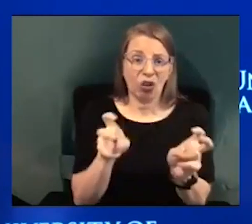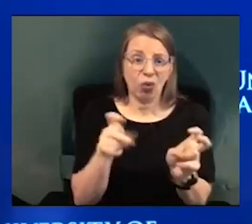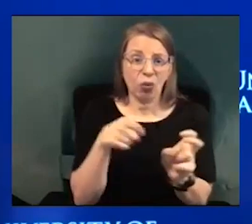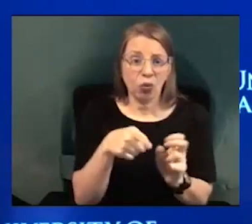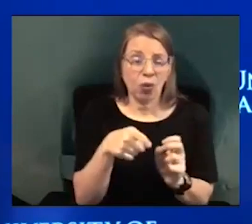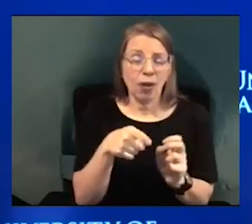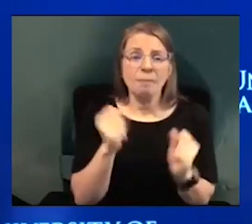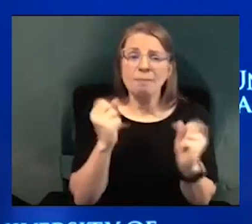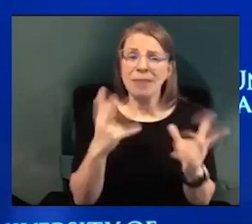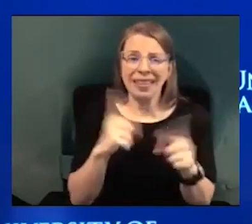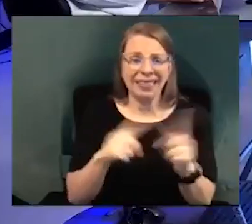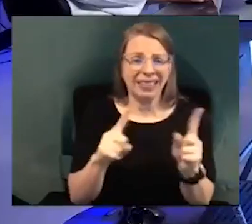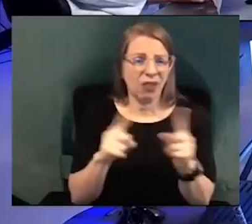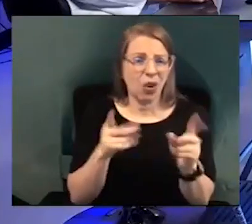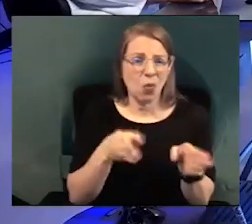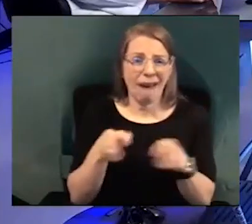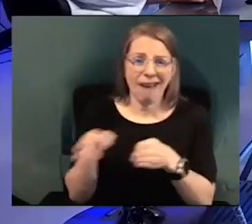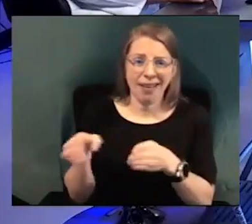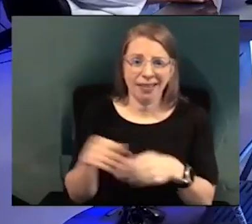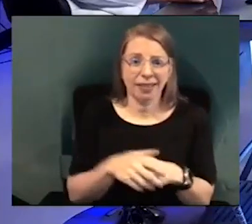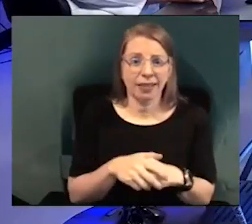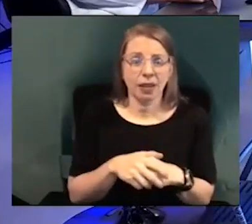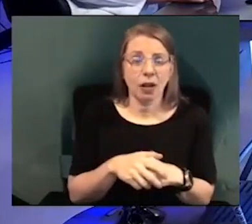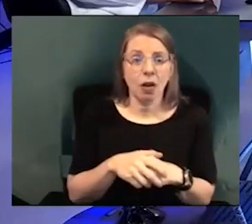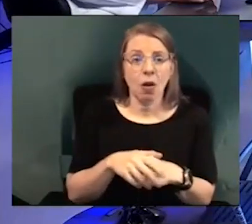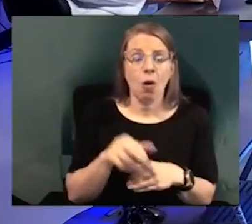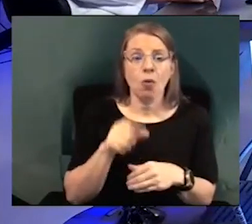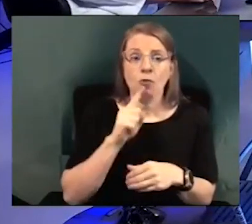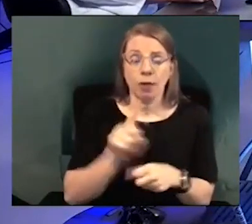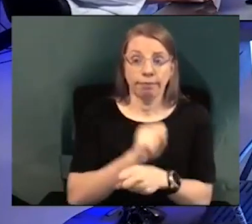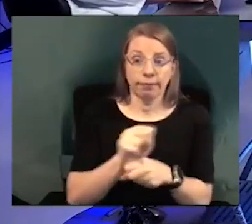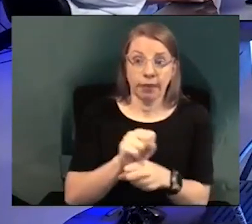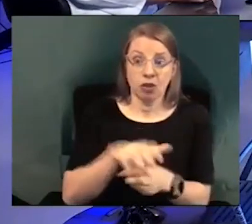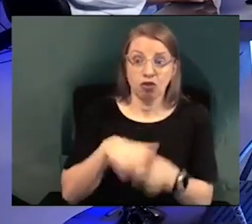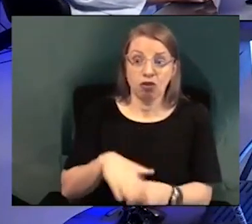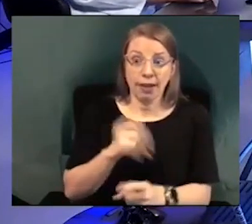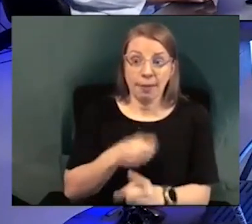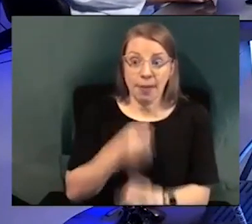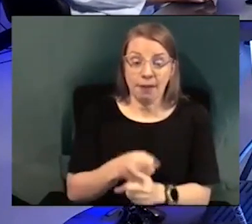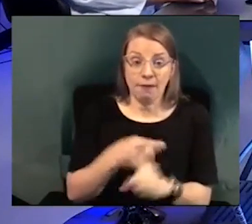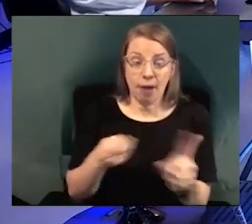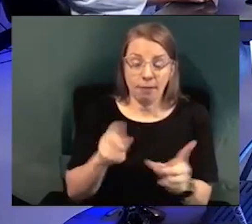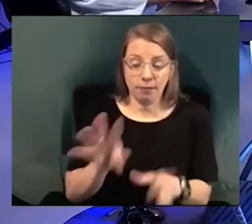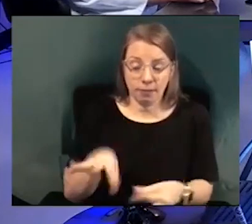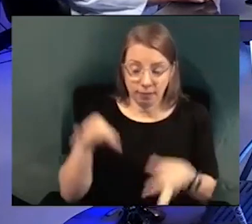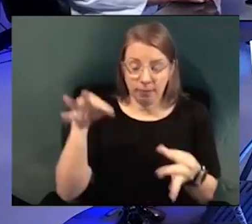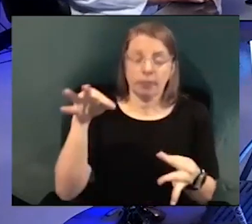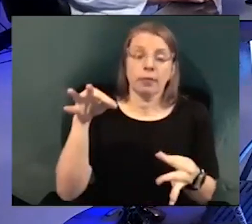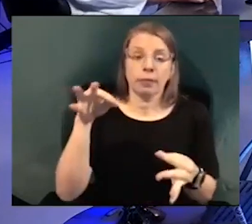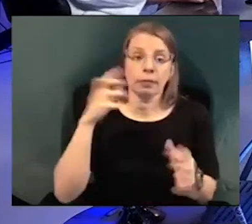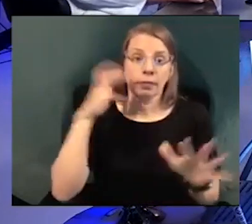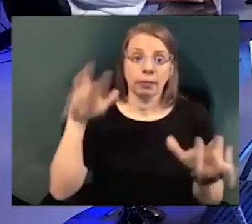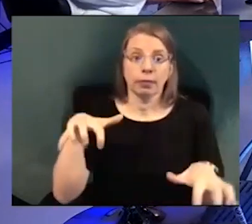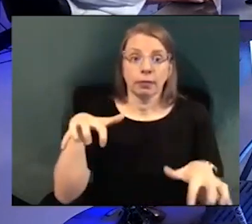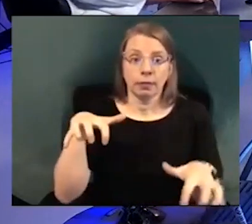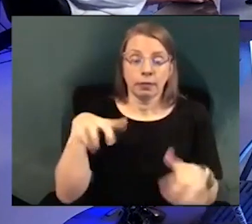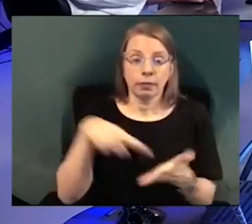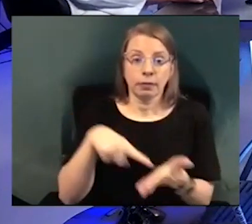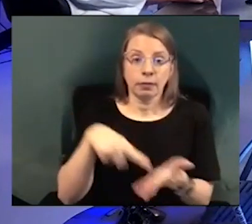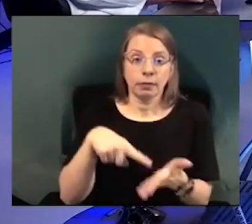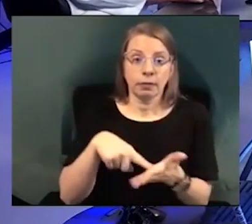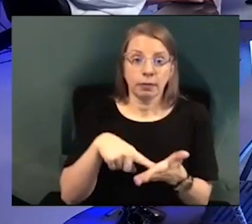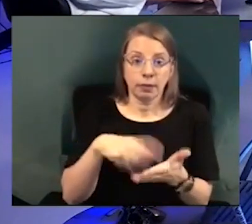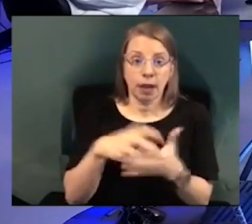want to be. Or the stress impact of just looking at those bills. Yeah, Oh, absolutely. that would be so. That's just terrible. Jill, I bet we have